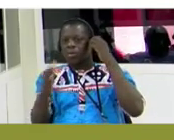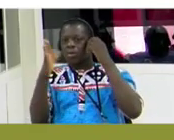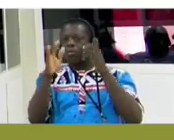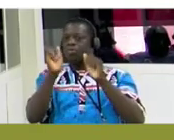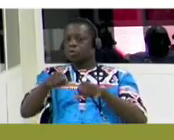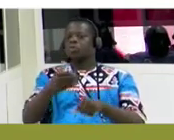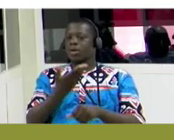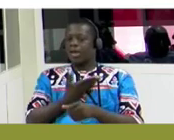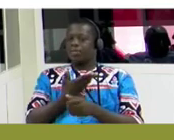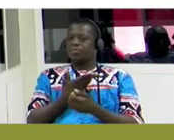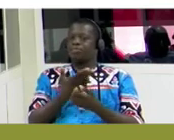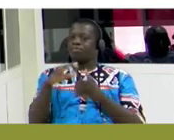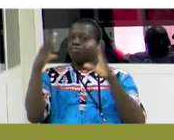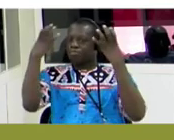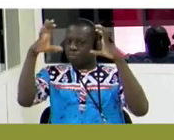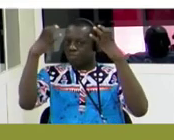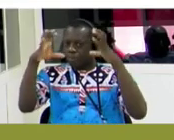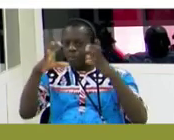consequences.